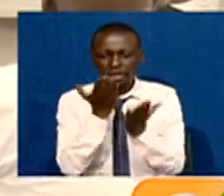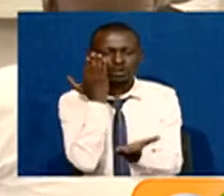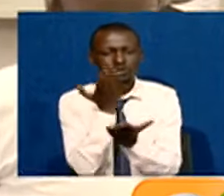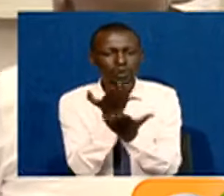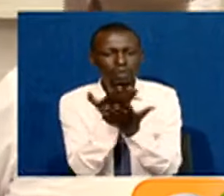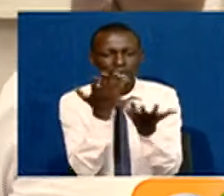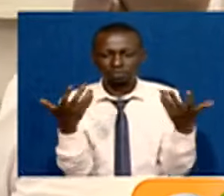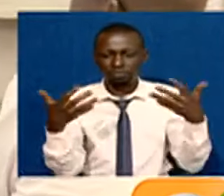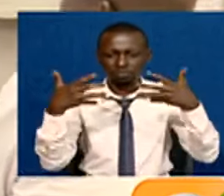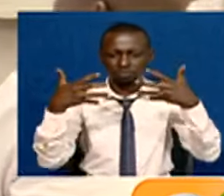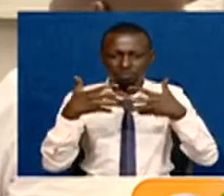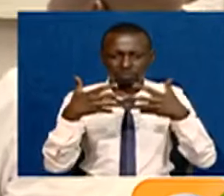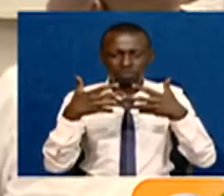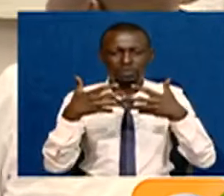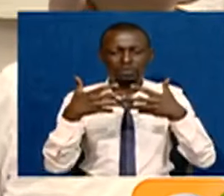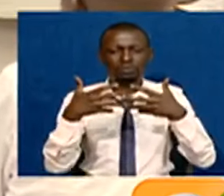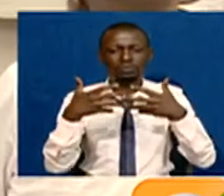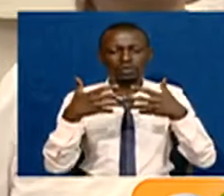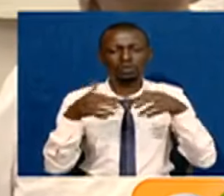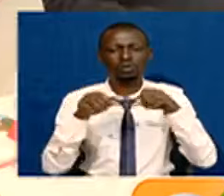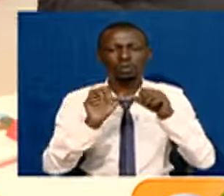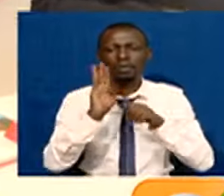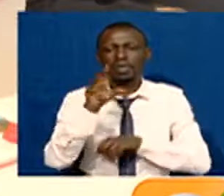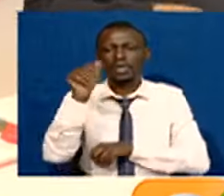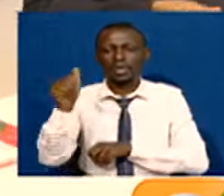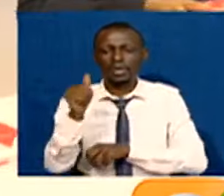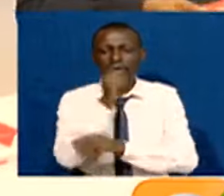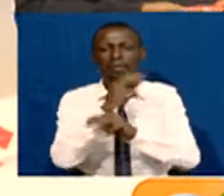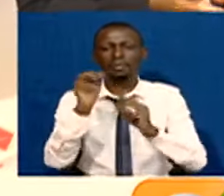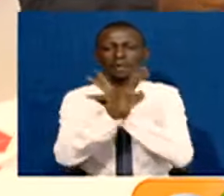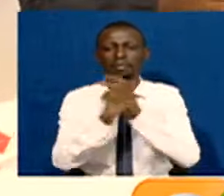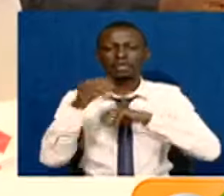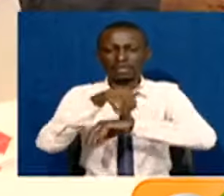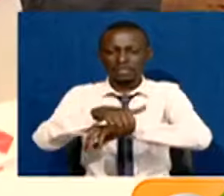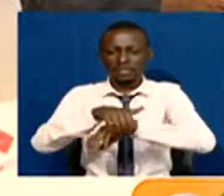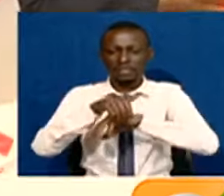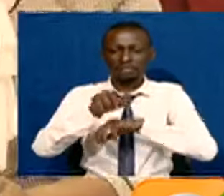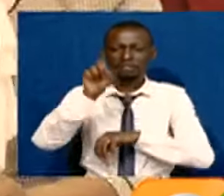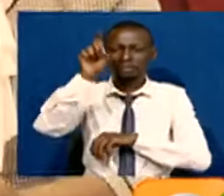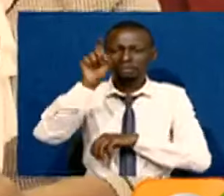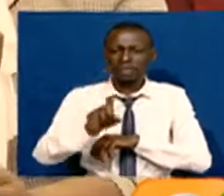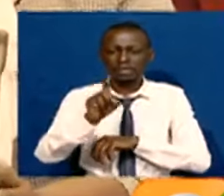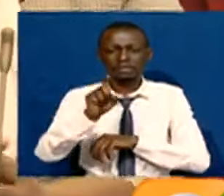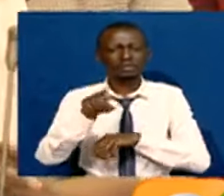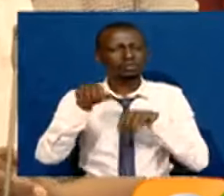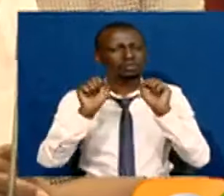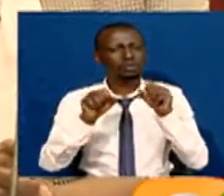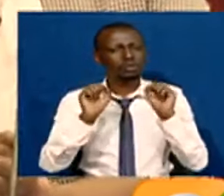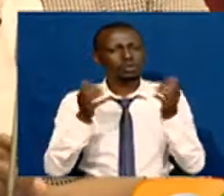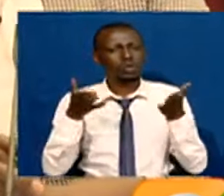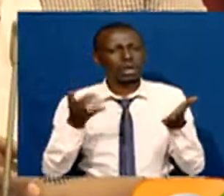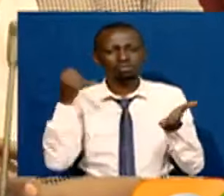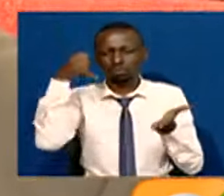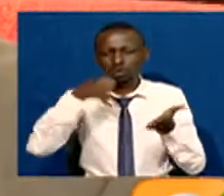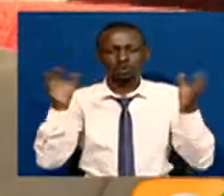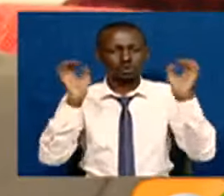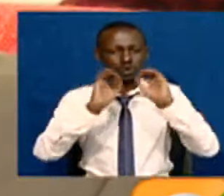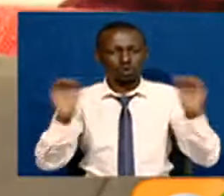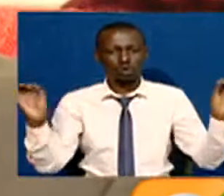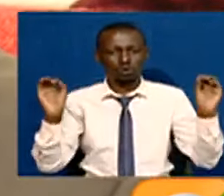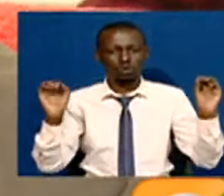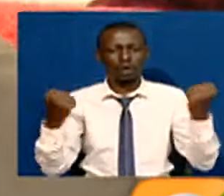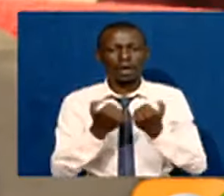clustering for the Bachelor of Education course by dropping mathematics and English as mandatory requirements. And the impact of this has been an increase